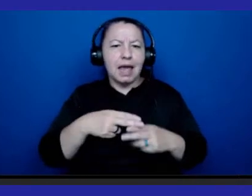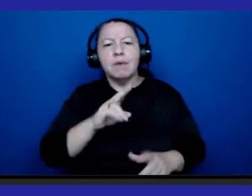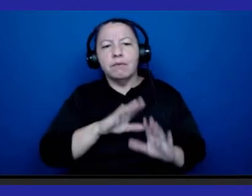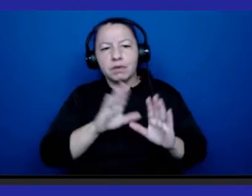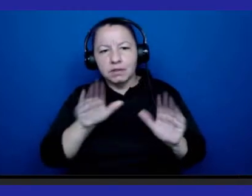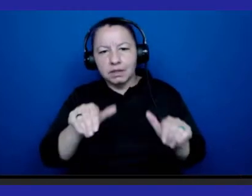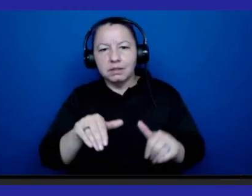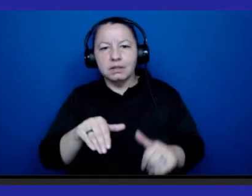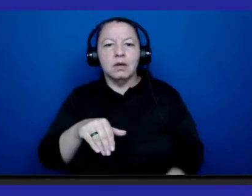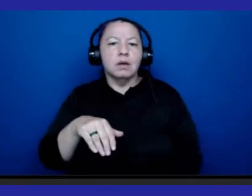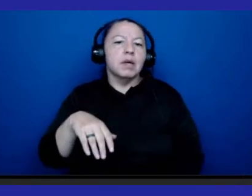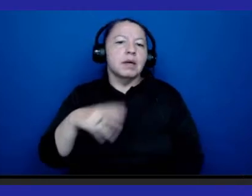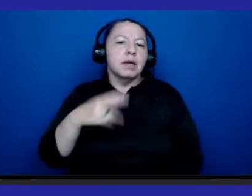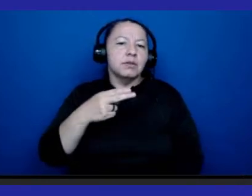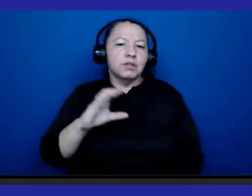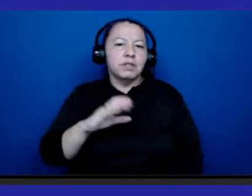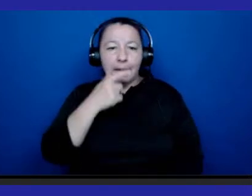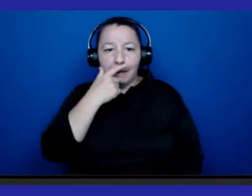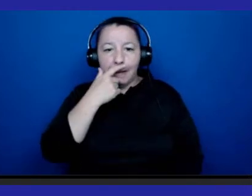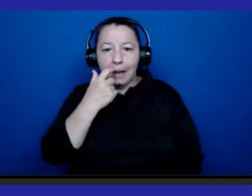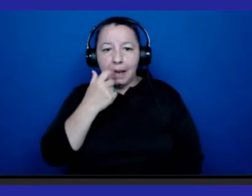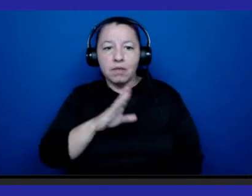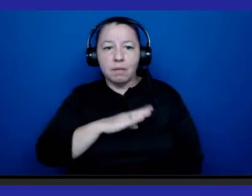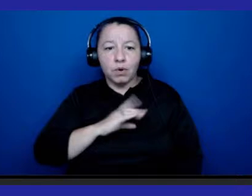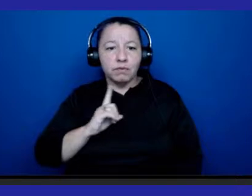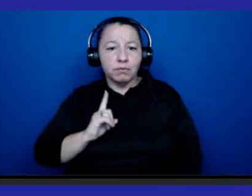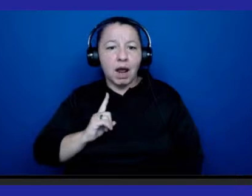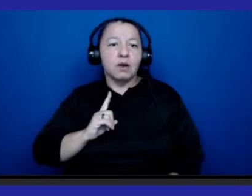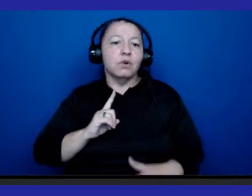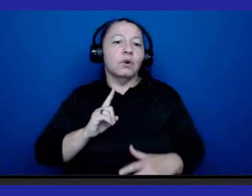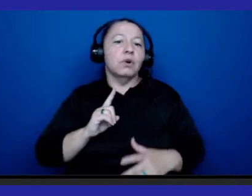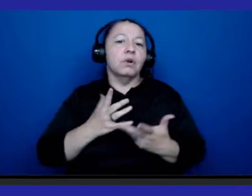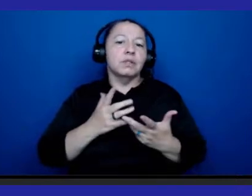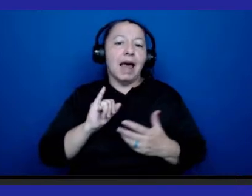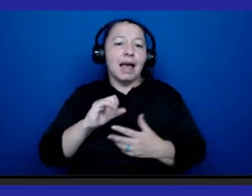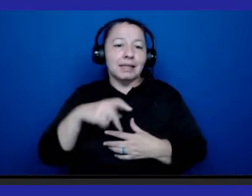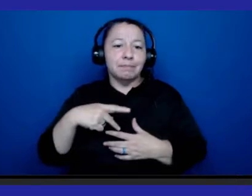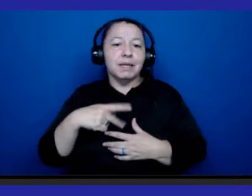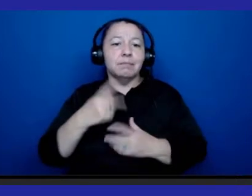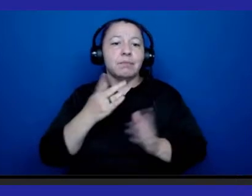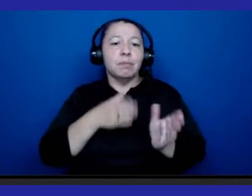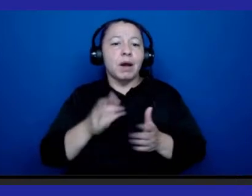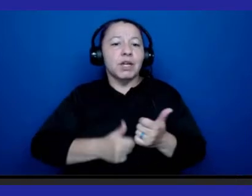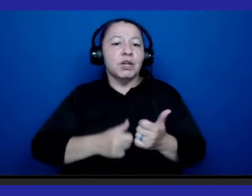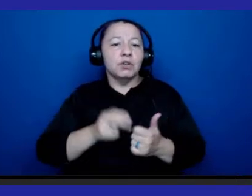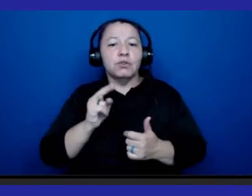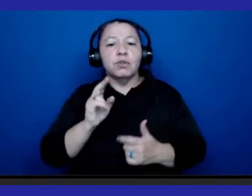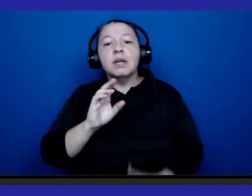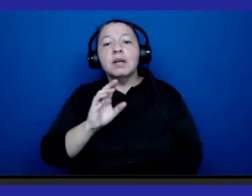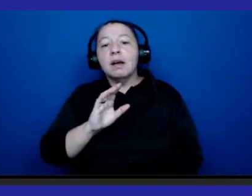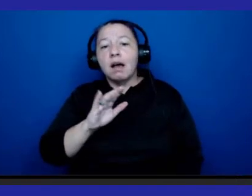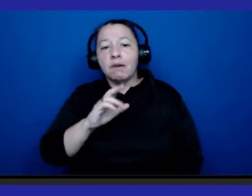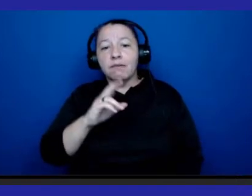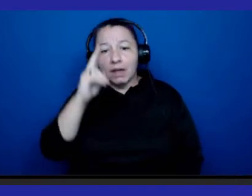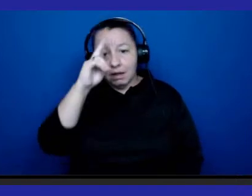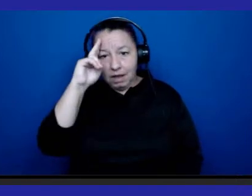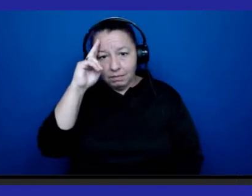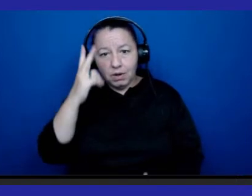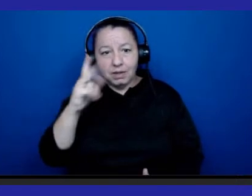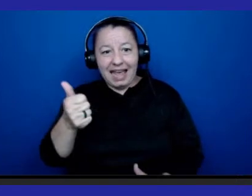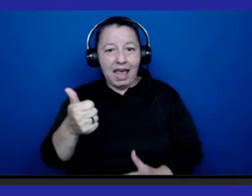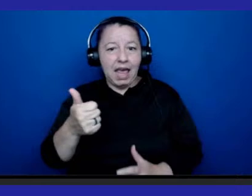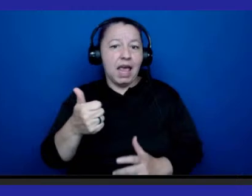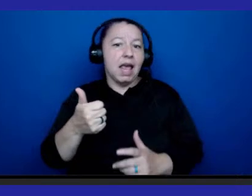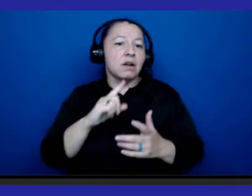of Directors and Implementation Strategy Plan (ISP) prepared for each of the NYC Health and Hospitals, 10 acute care hospitals, over